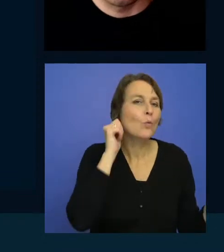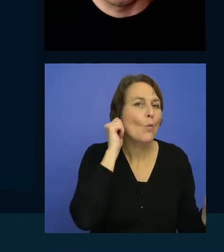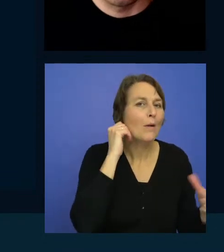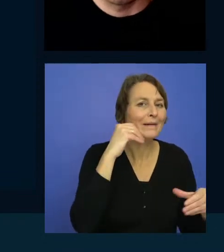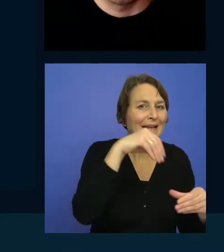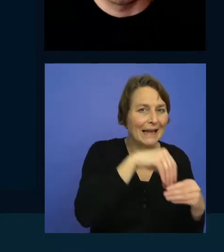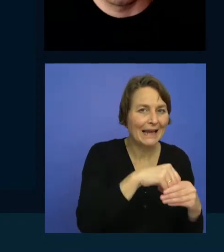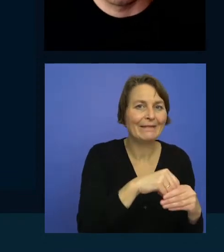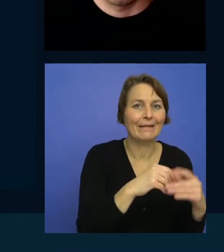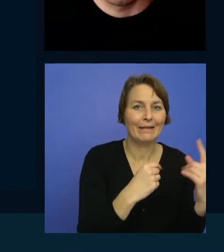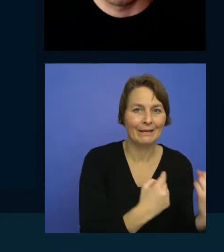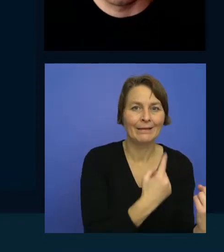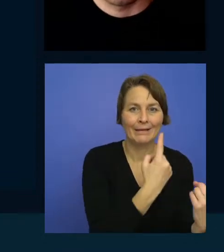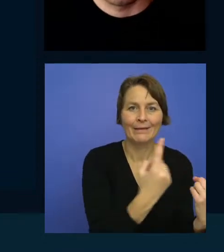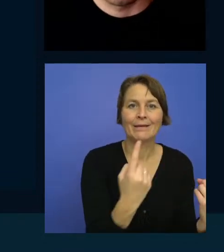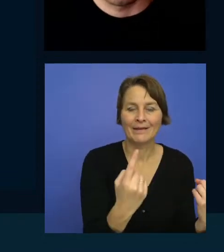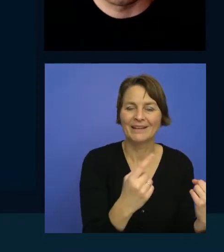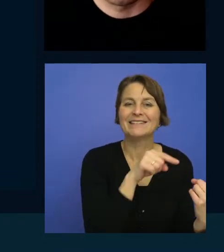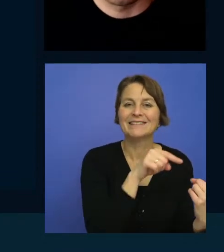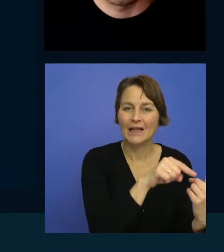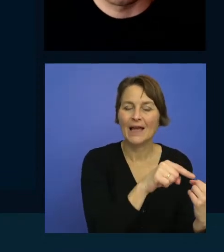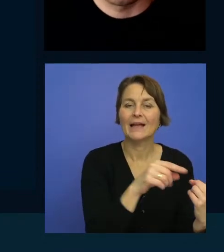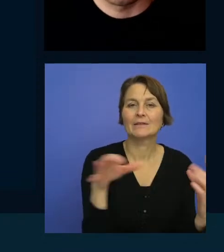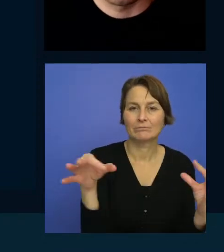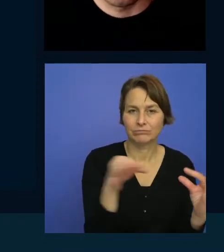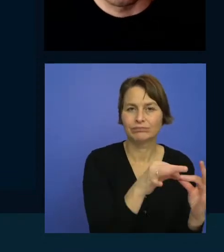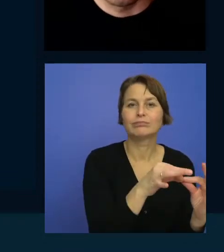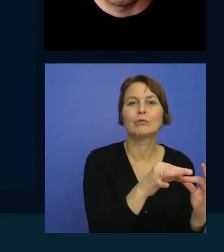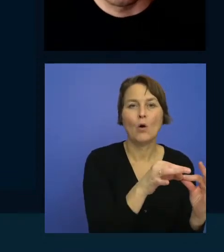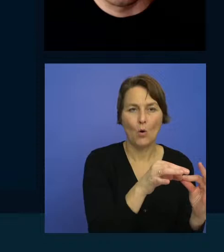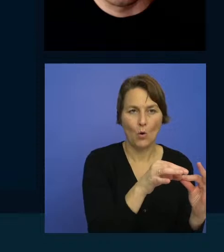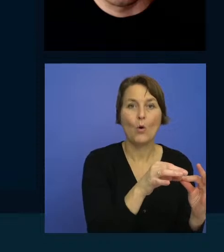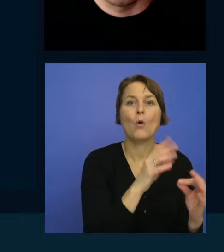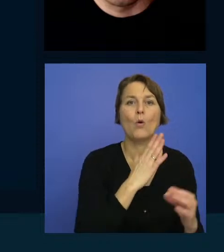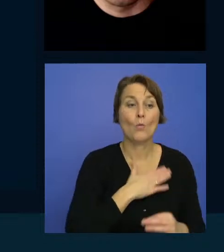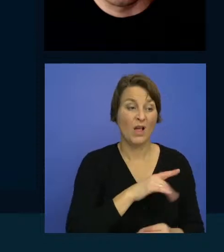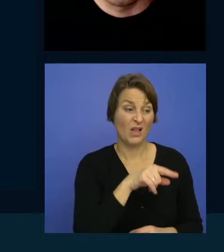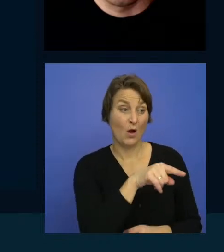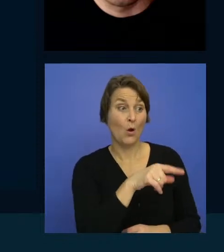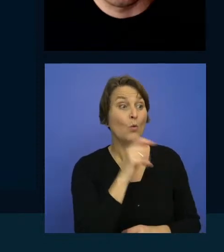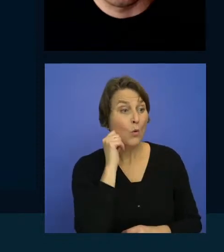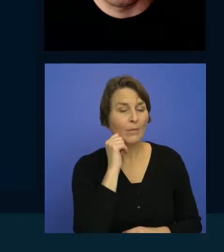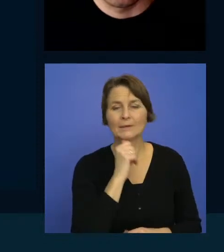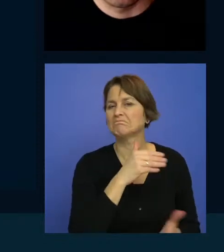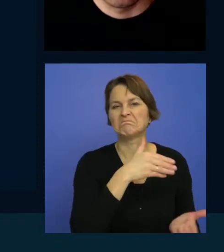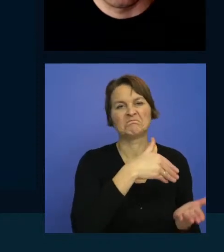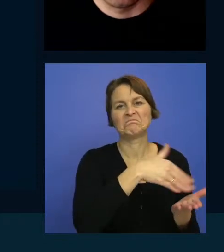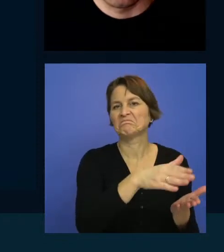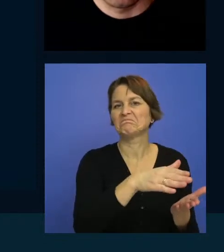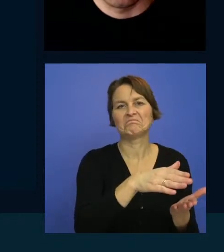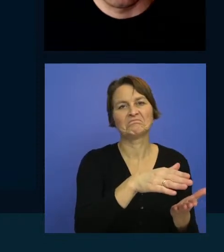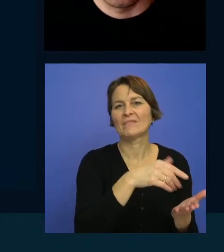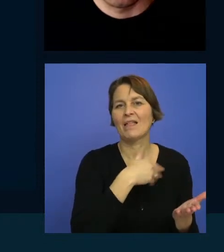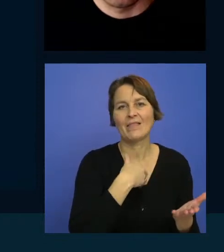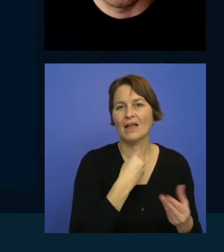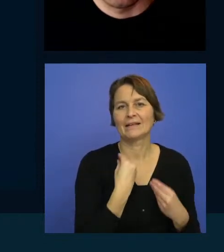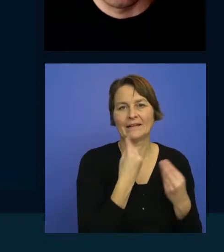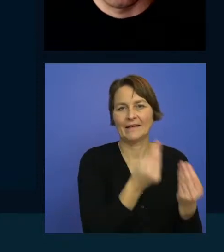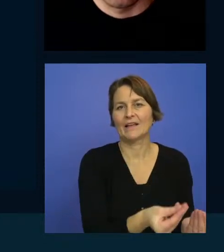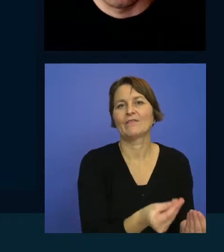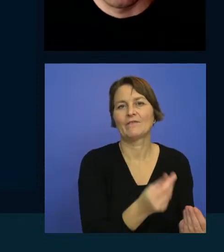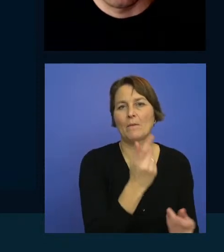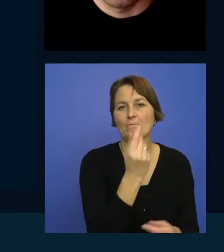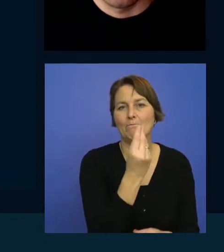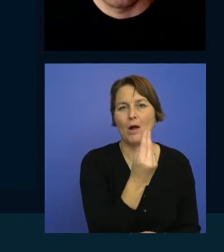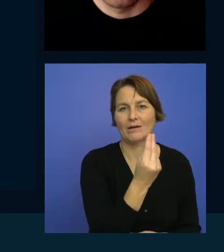being 0 is directly contributing to the prediction that they are rejected, which is pretty concerning. And so what I want to do at